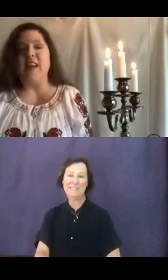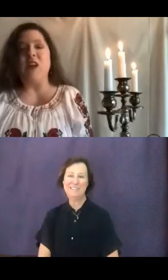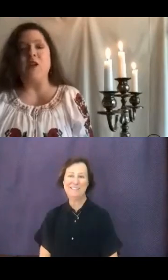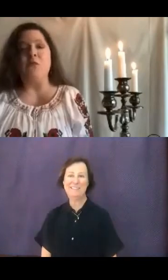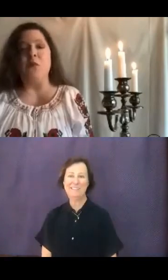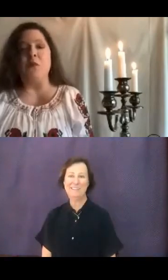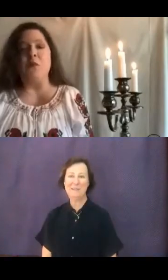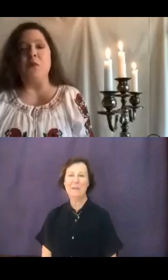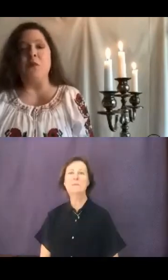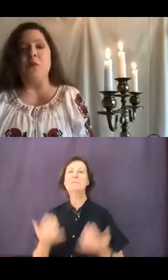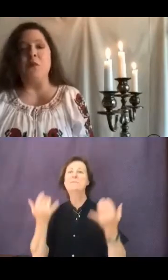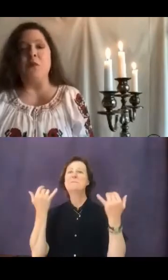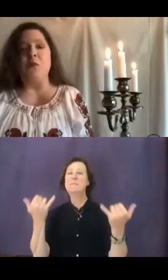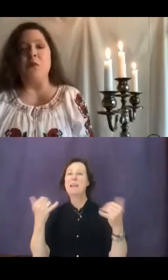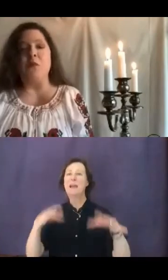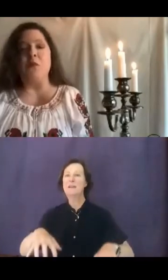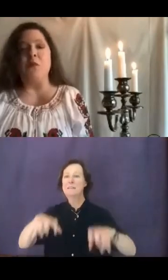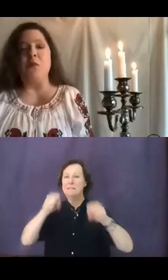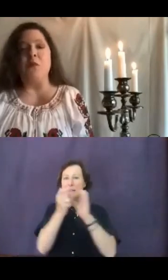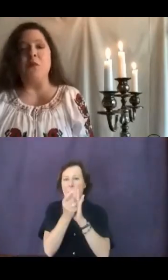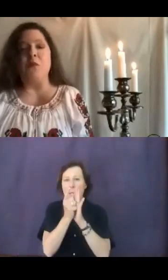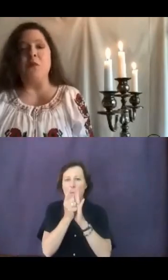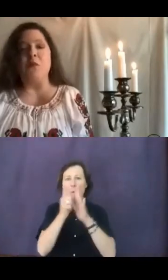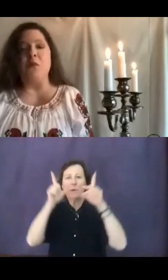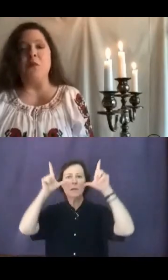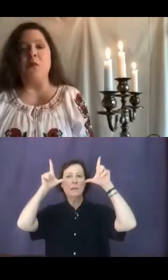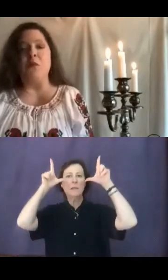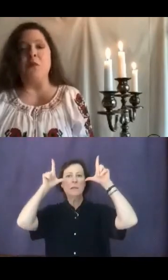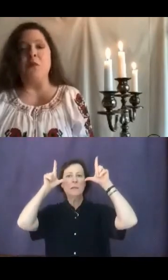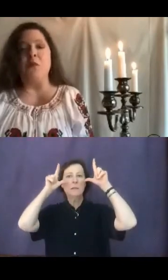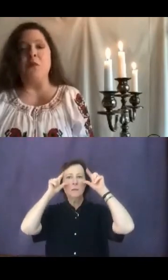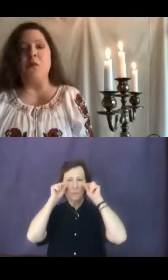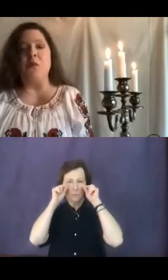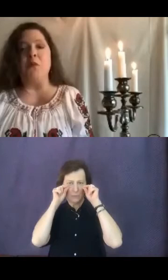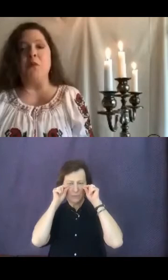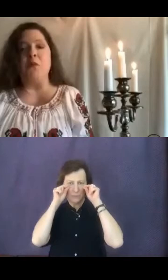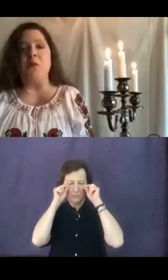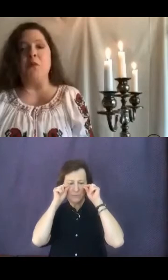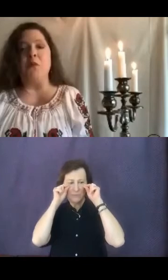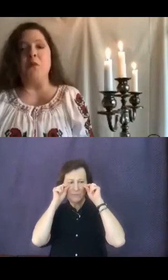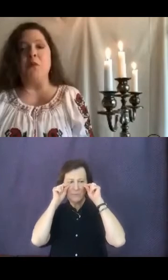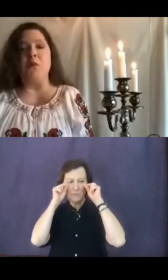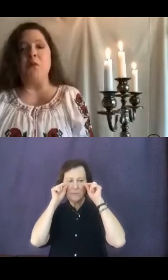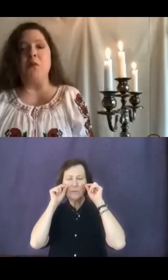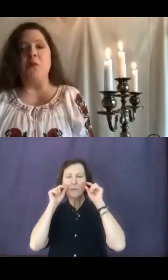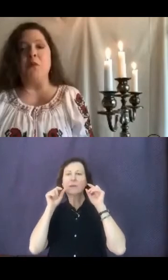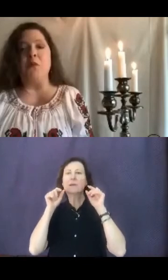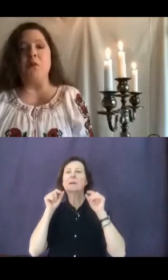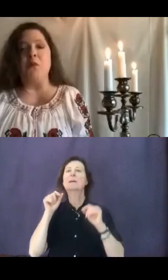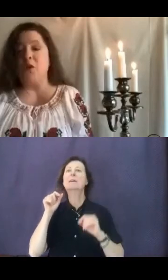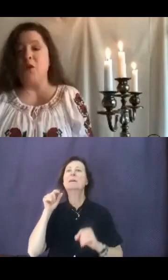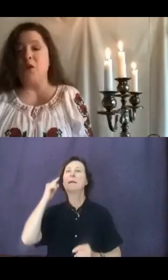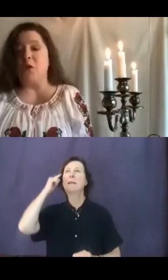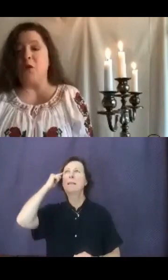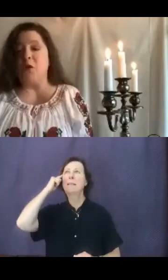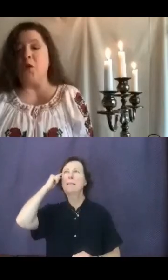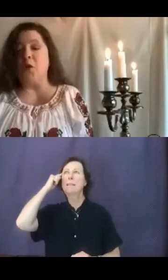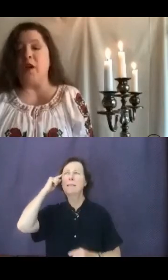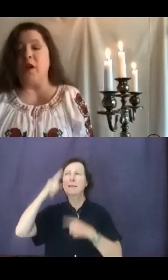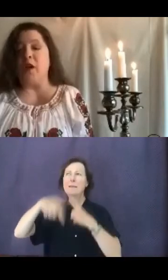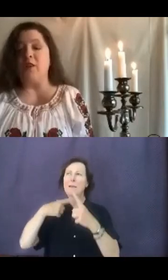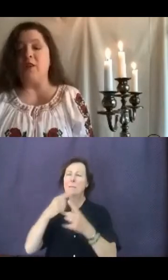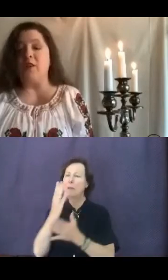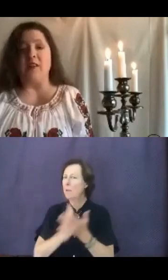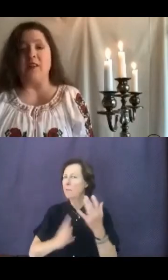Let us take a moment to close our eyes and think about an experience in your life